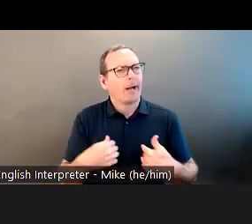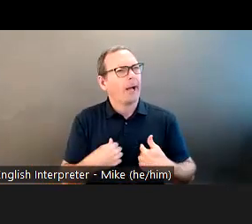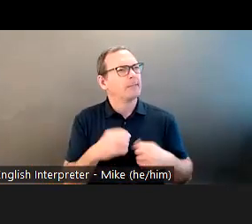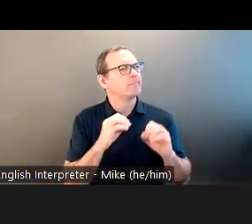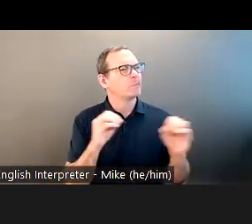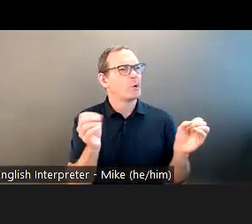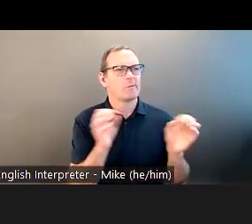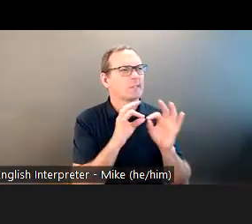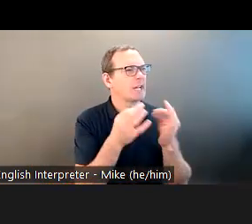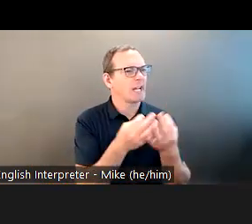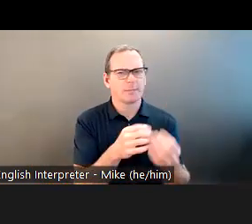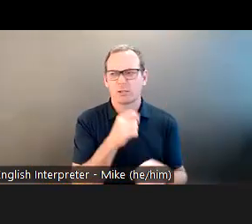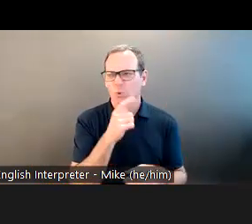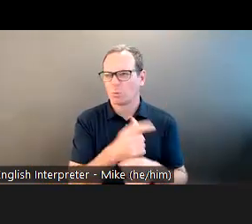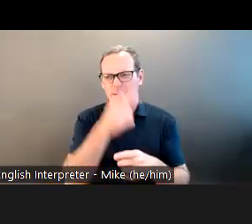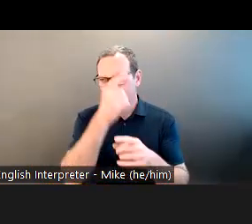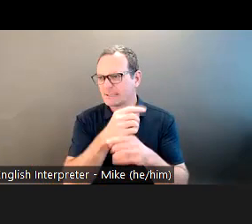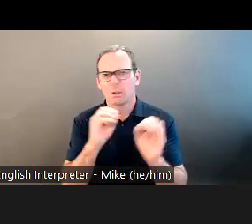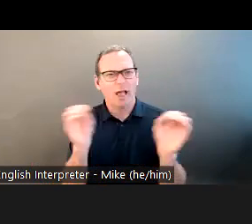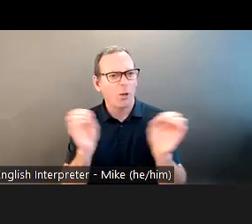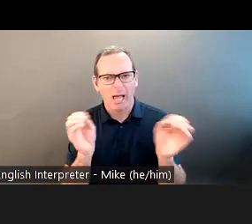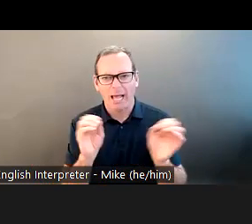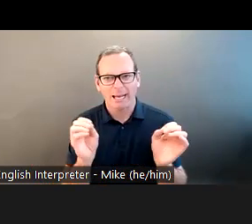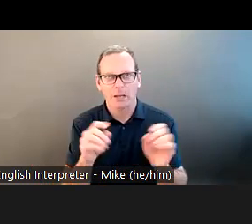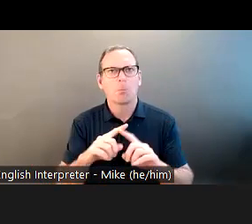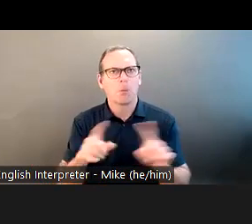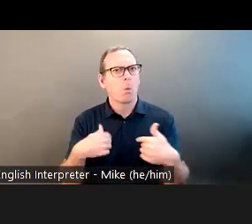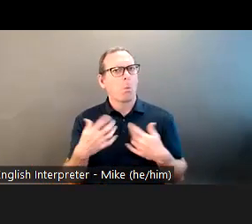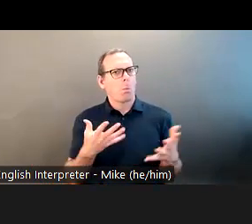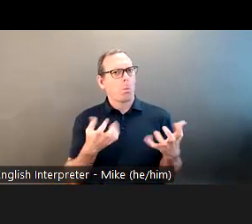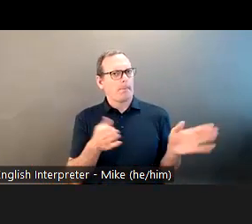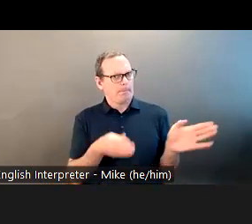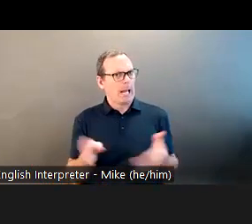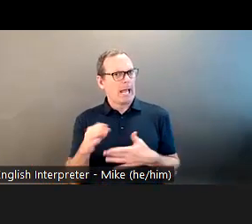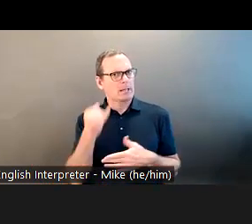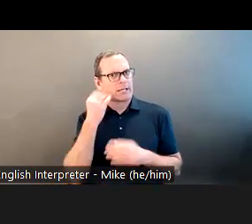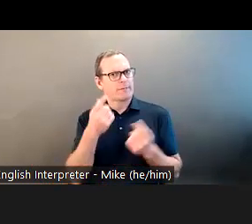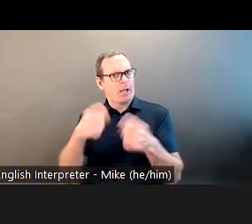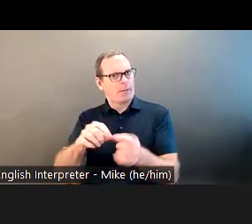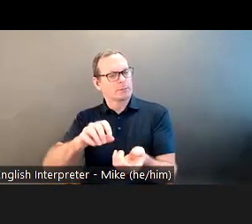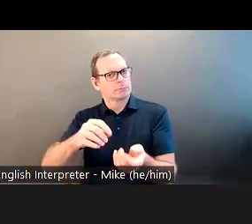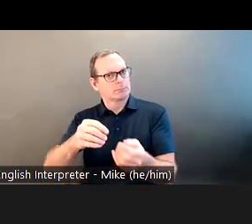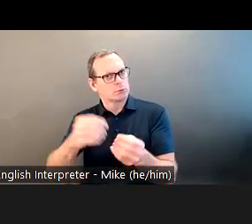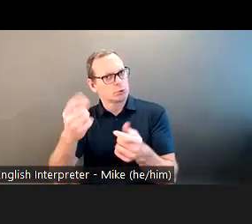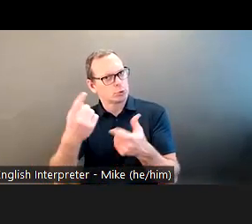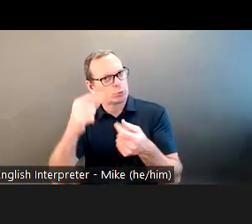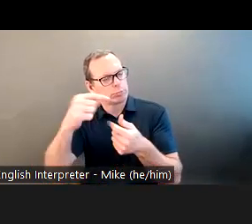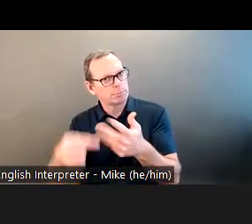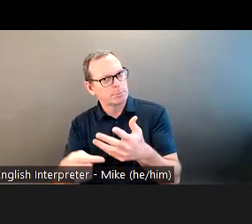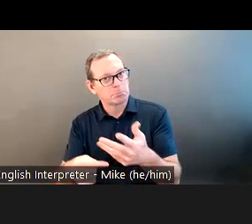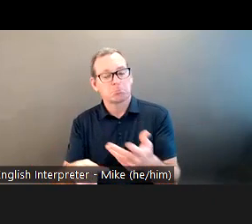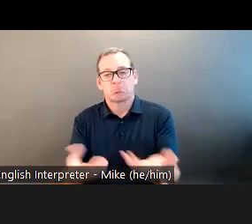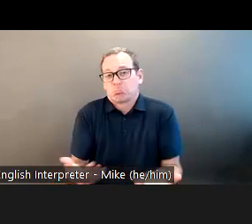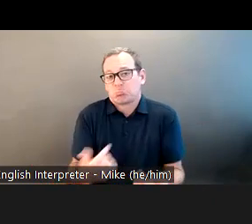family and you still want to have an advance directive, in theory, you could draft that and provide it to your doctor